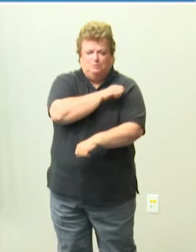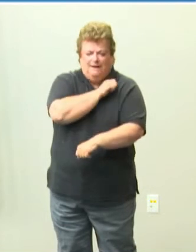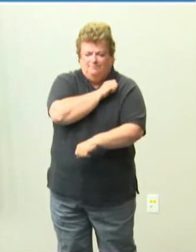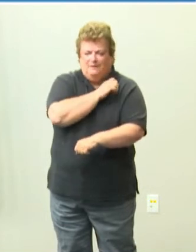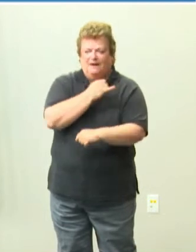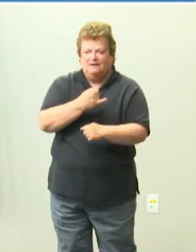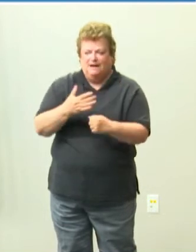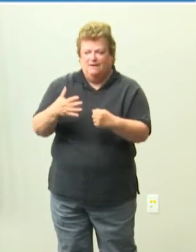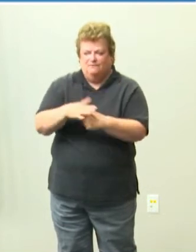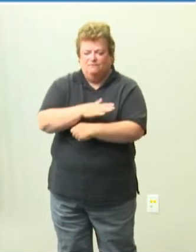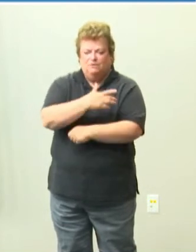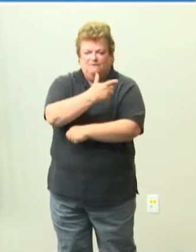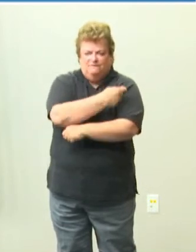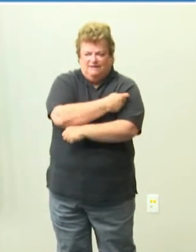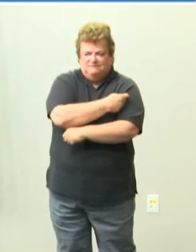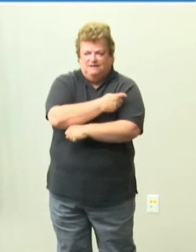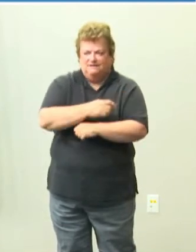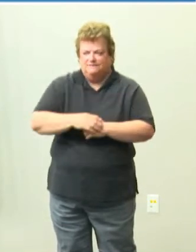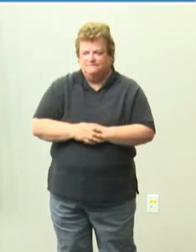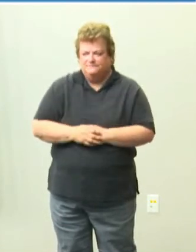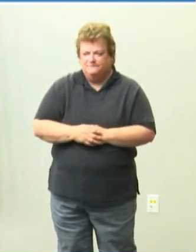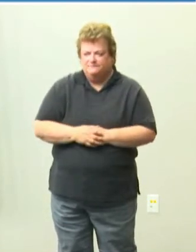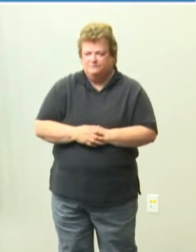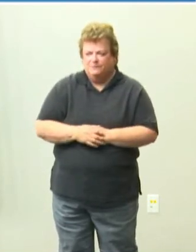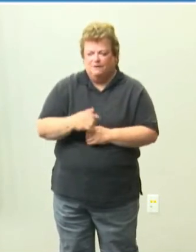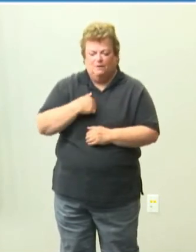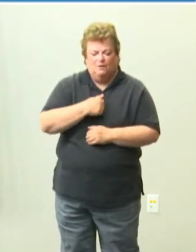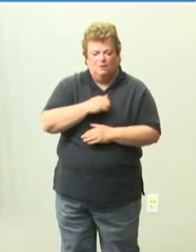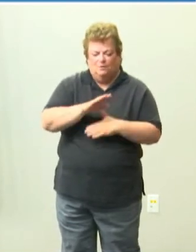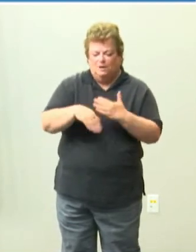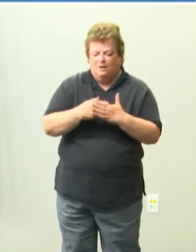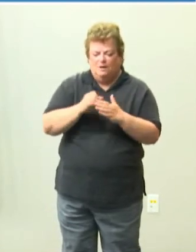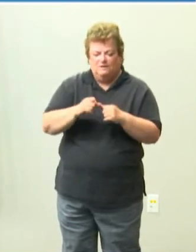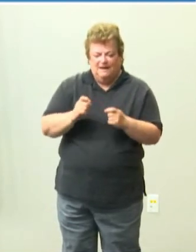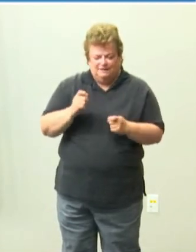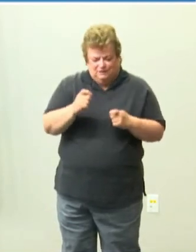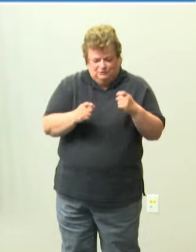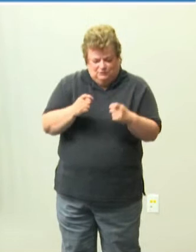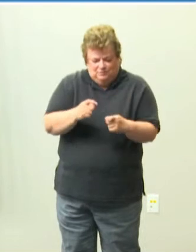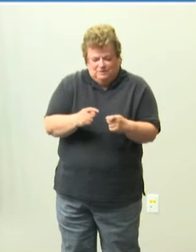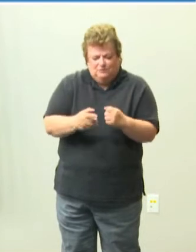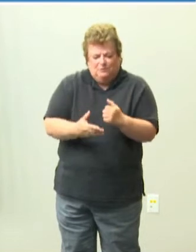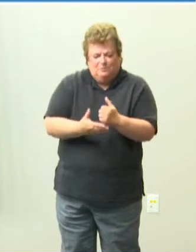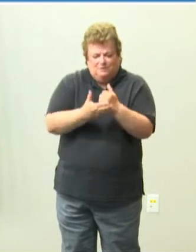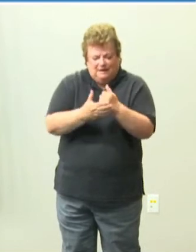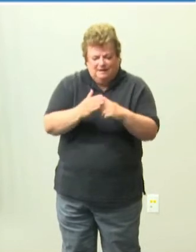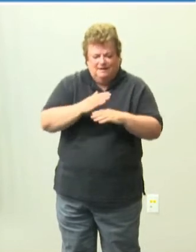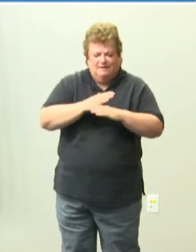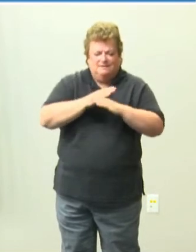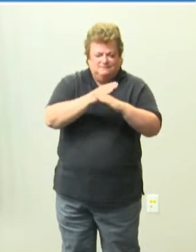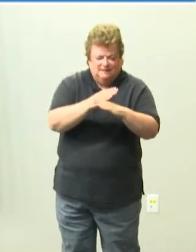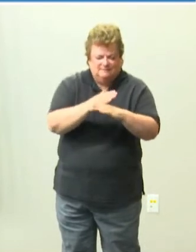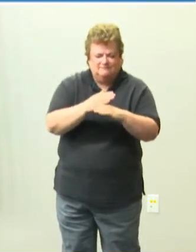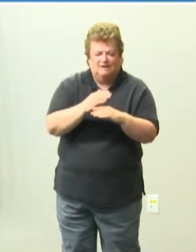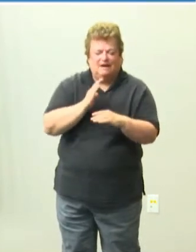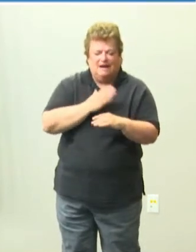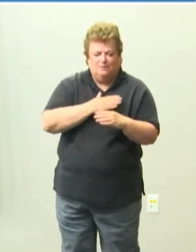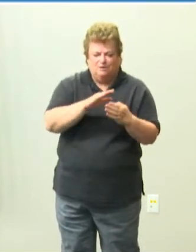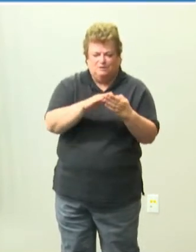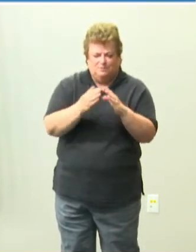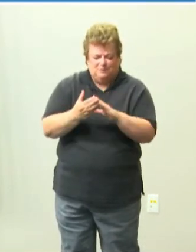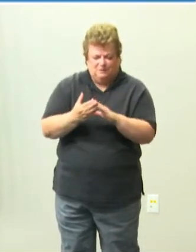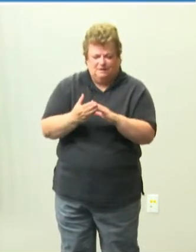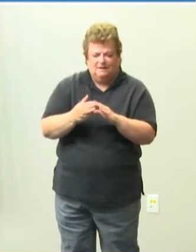now fully vaccinated. We all contribute to the health and safety of our community, and getting vaccinated and wearing a